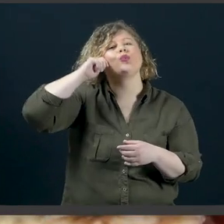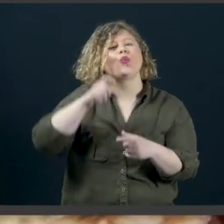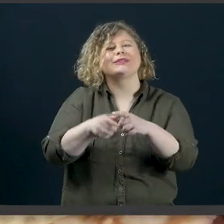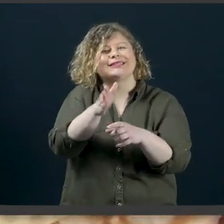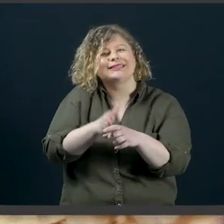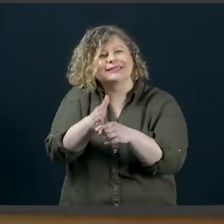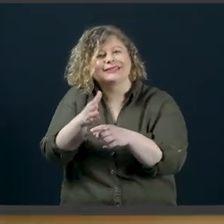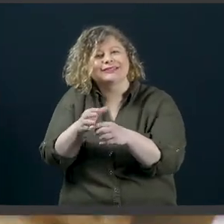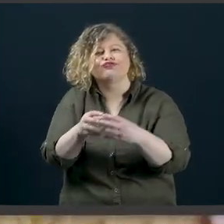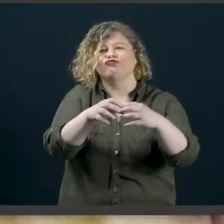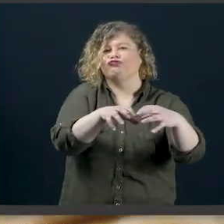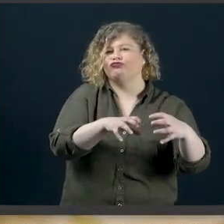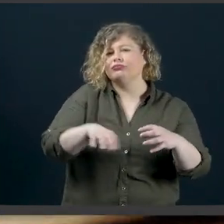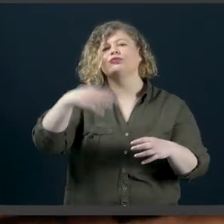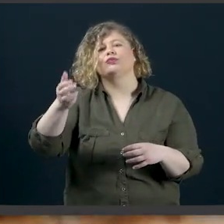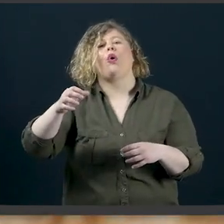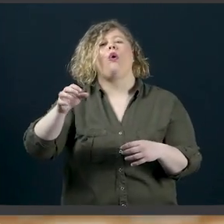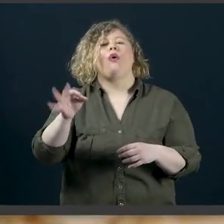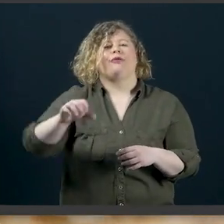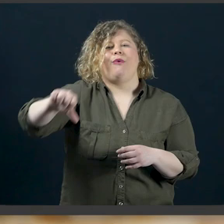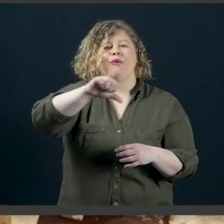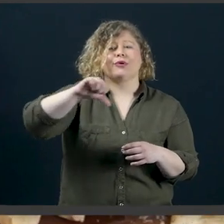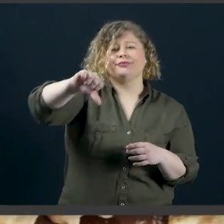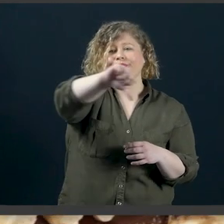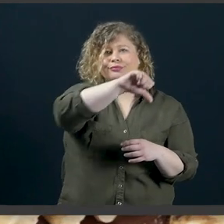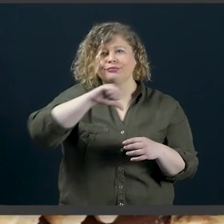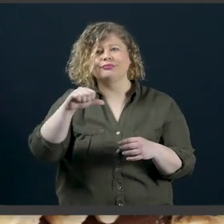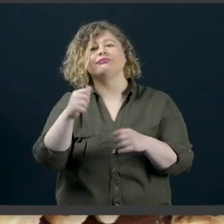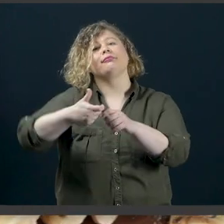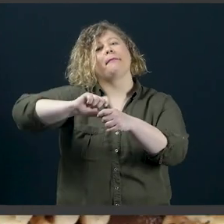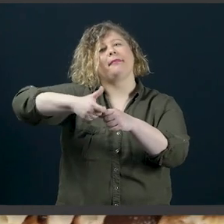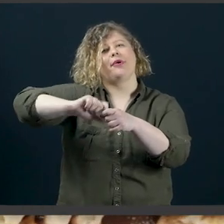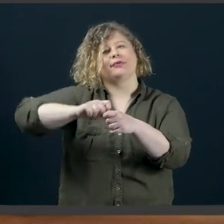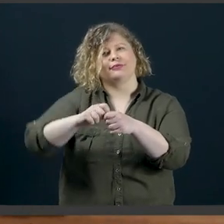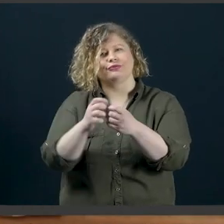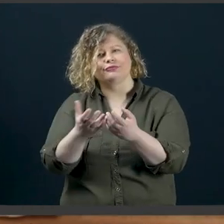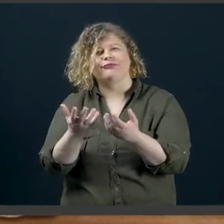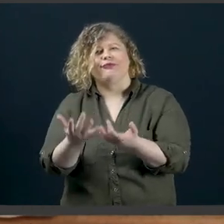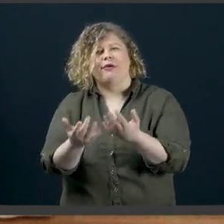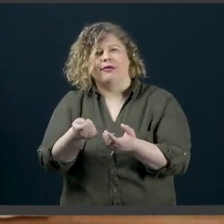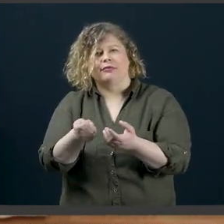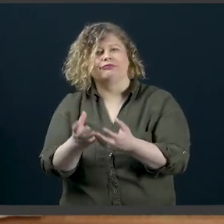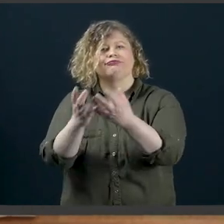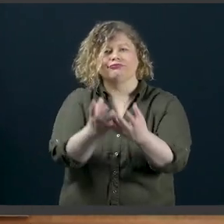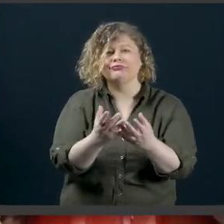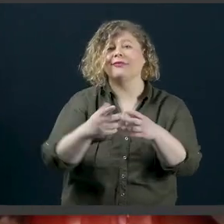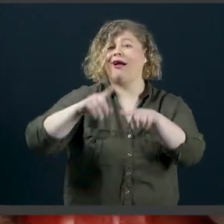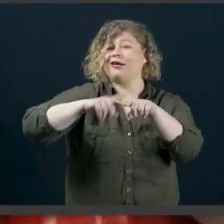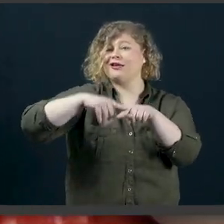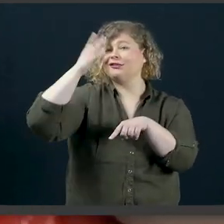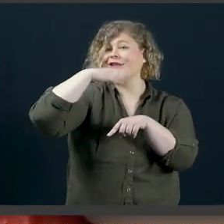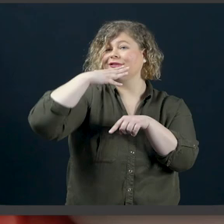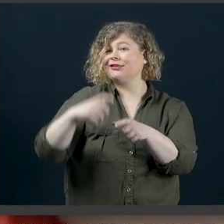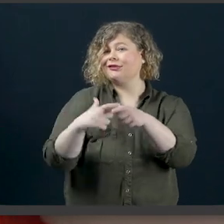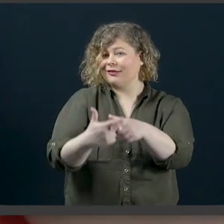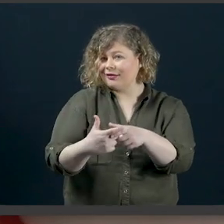onions drizzle with some more olive oil add some fries some Greek jaiki sauce and of